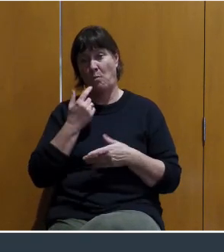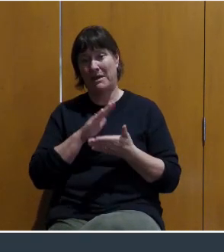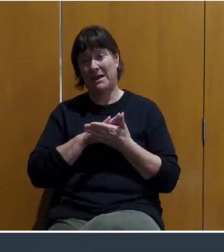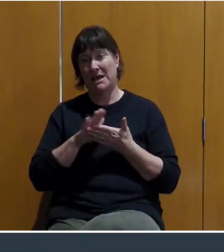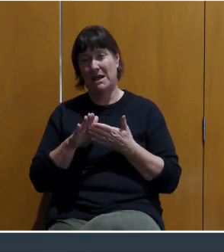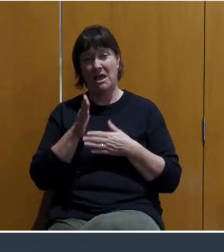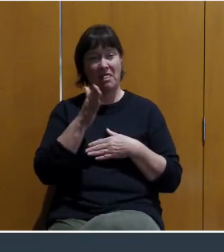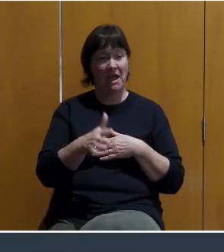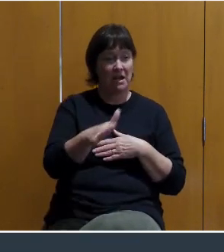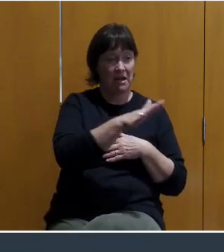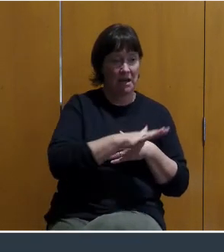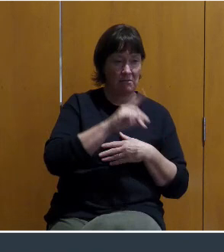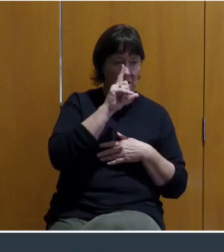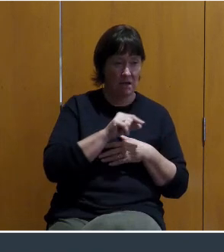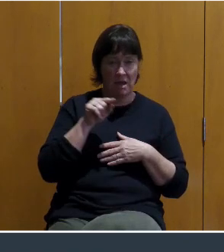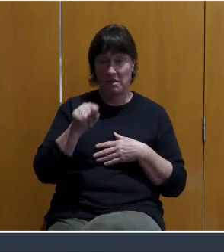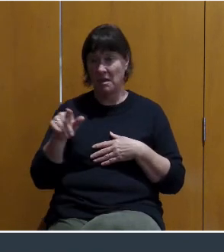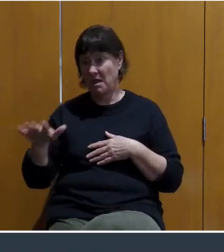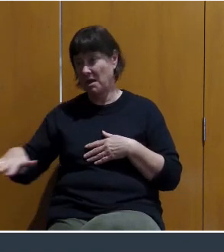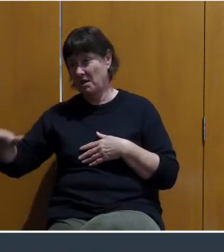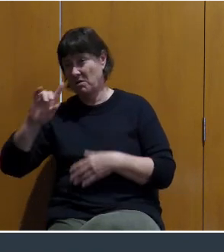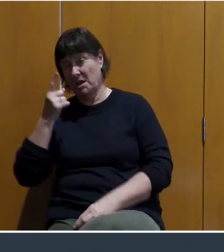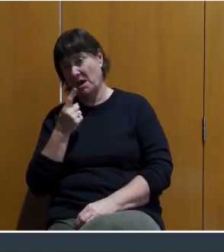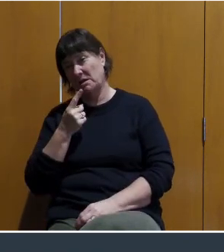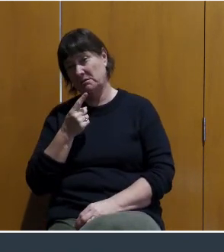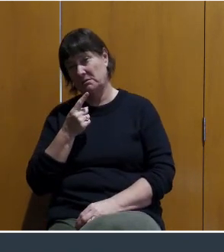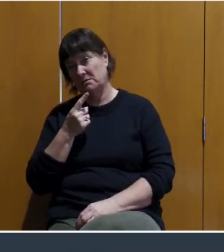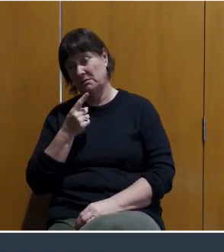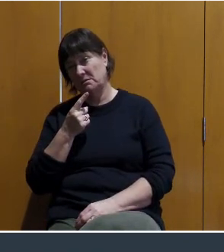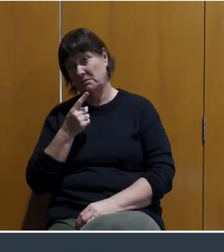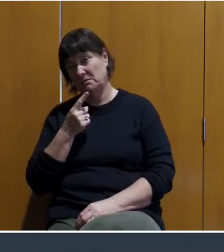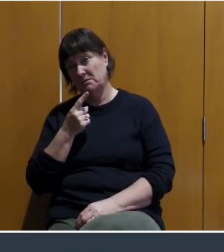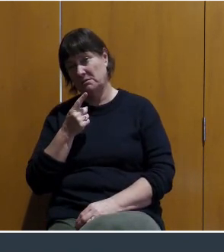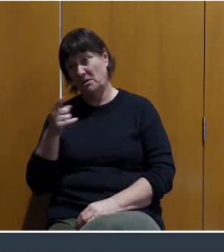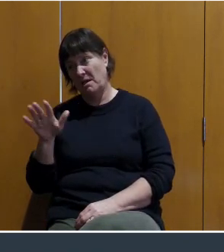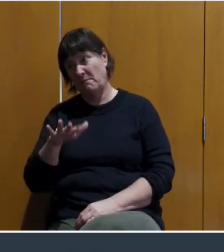what's the off lead area and what is presumably the rest will be on lead?